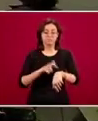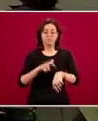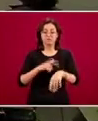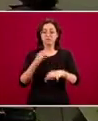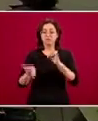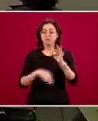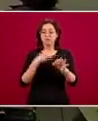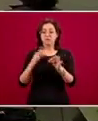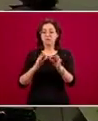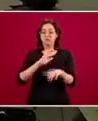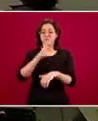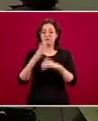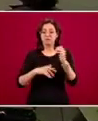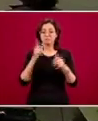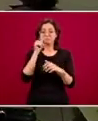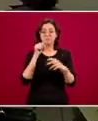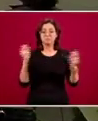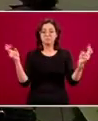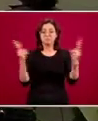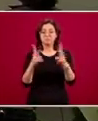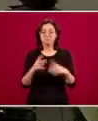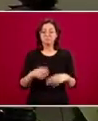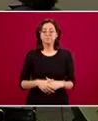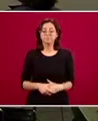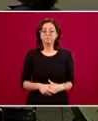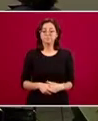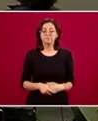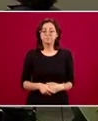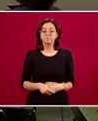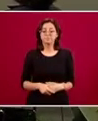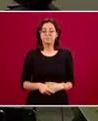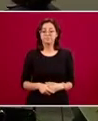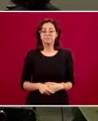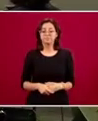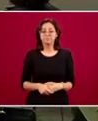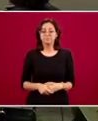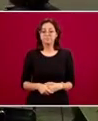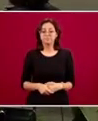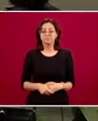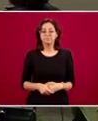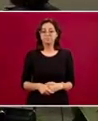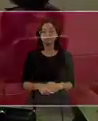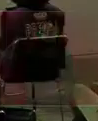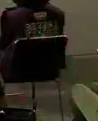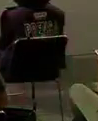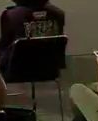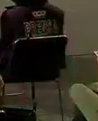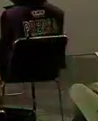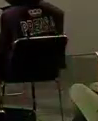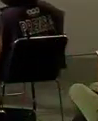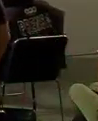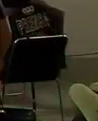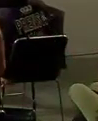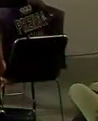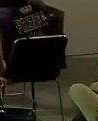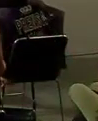Yes, that's it. It's almost 8, so we'll continue tomorrow. Thank you.